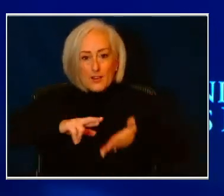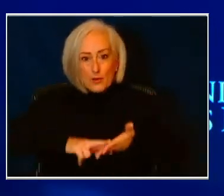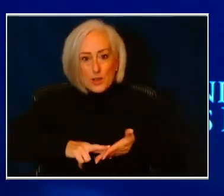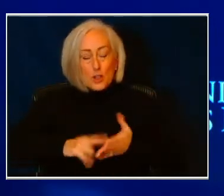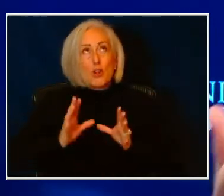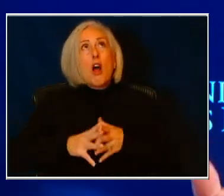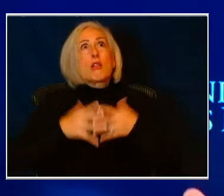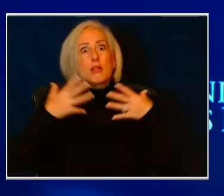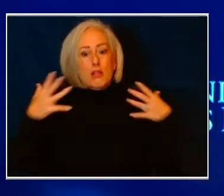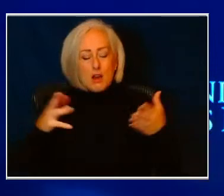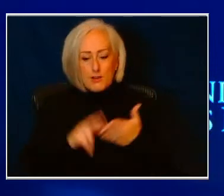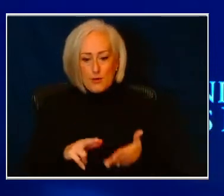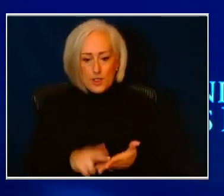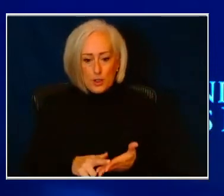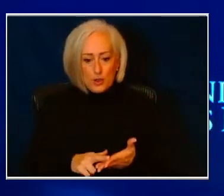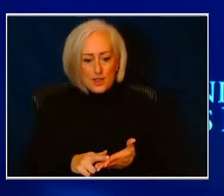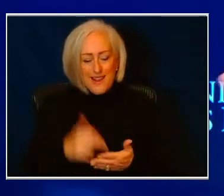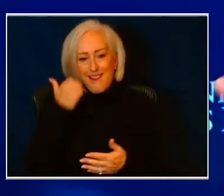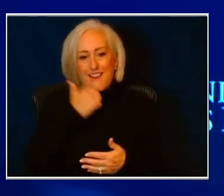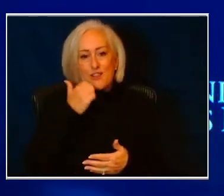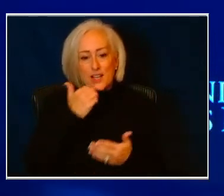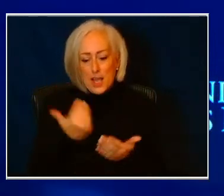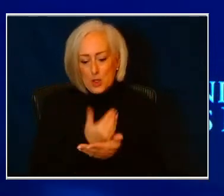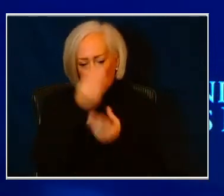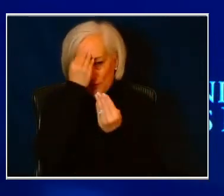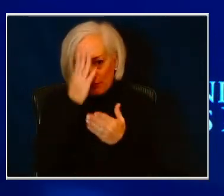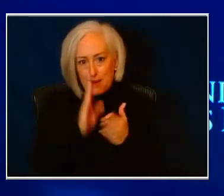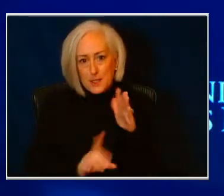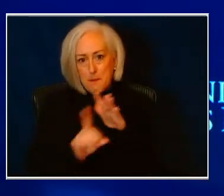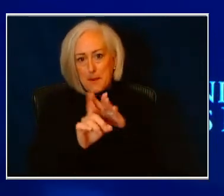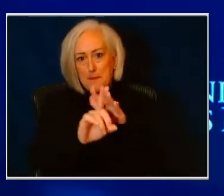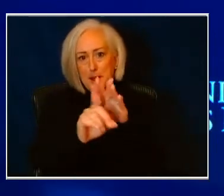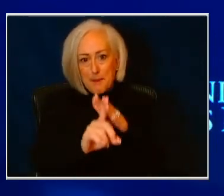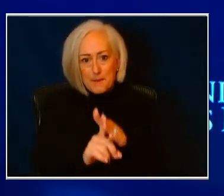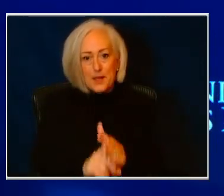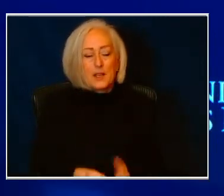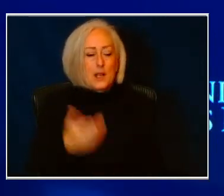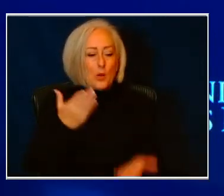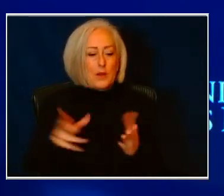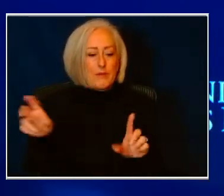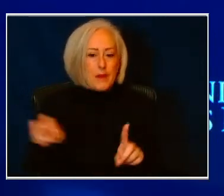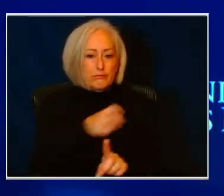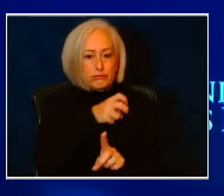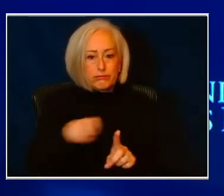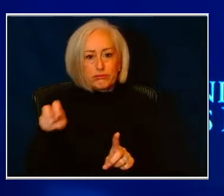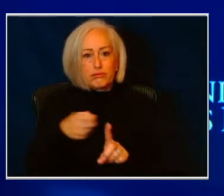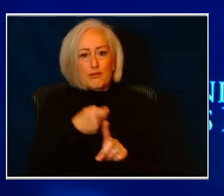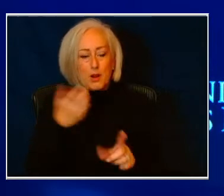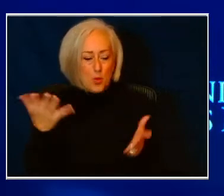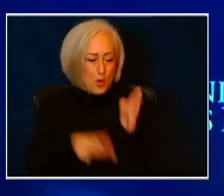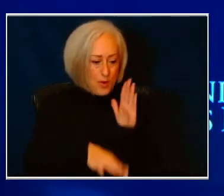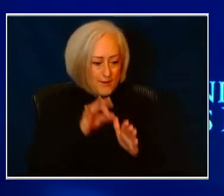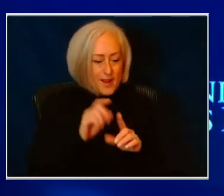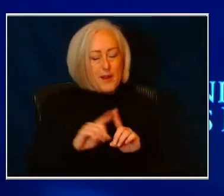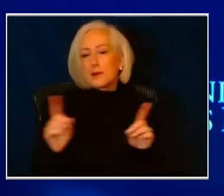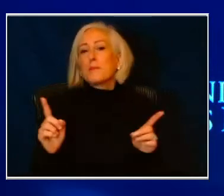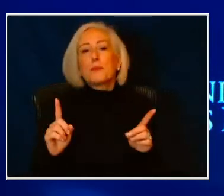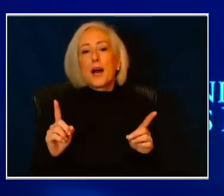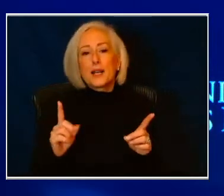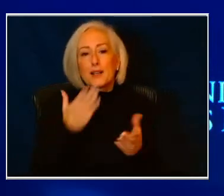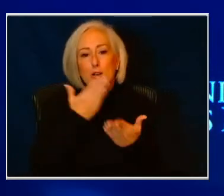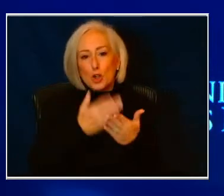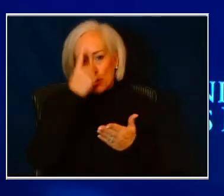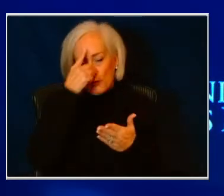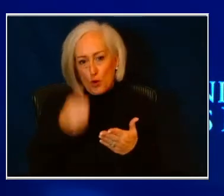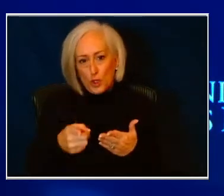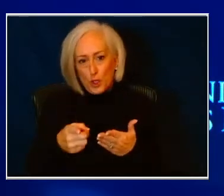there's news coming out every day. We'll kind of probably swing back and forth in terms of, what we're finding, but it's good for you in a